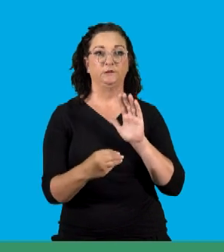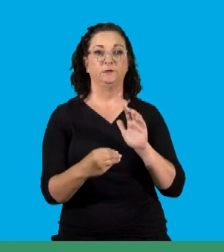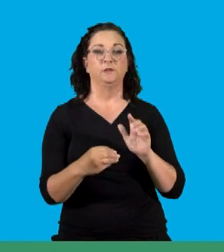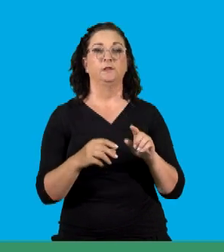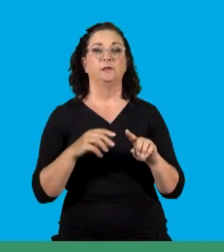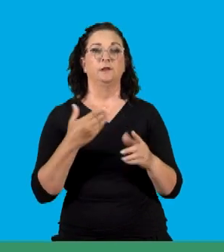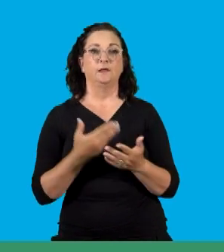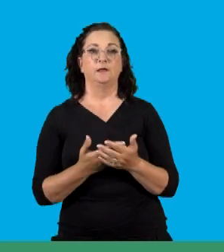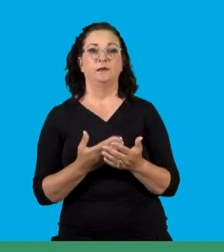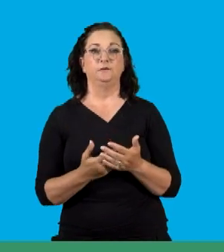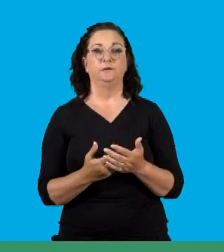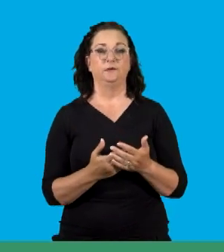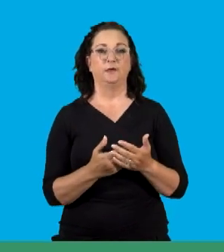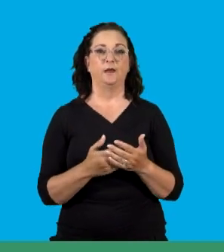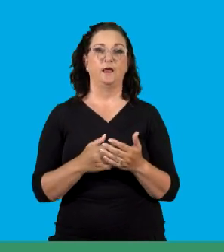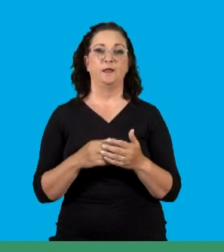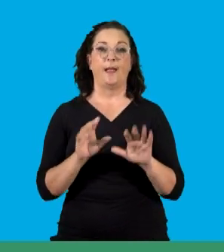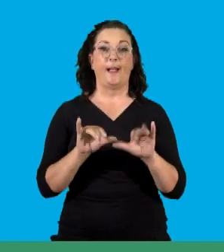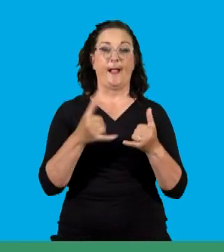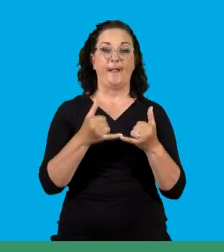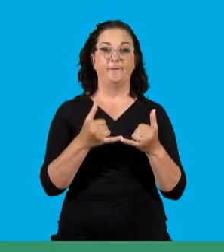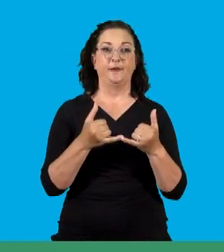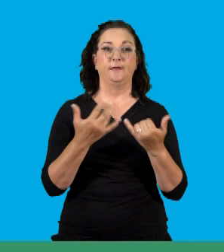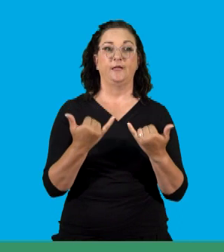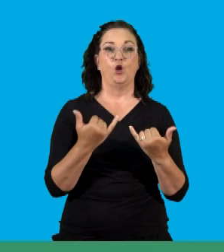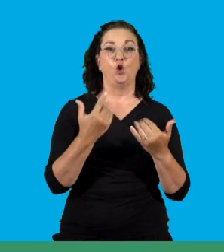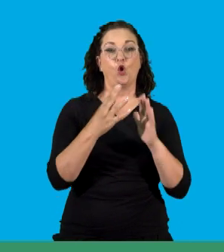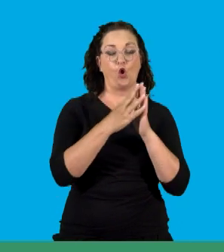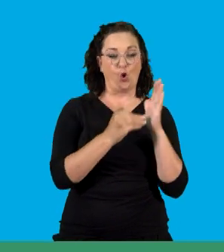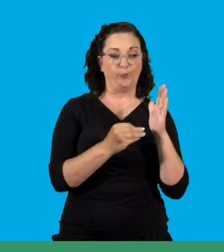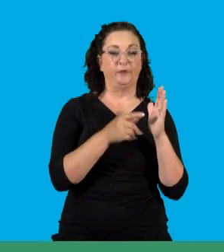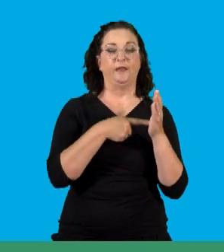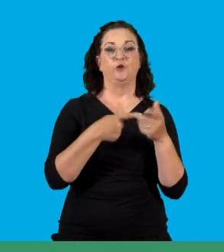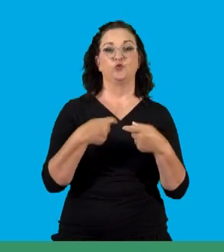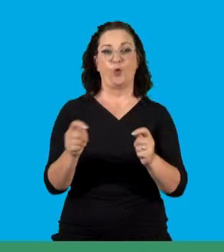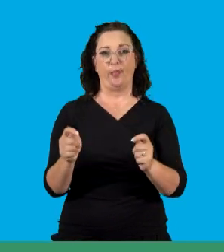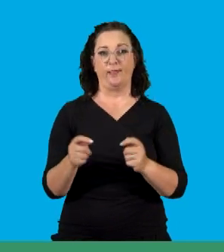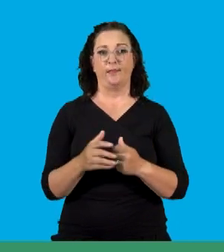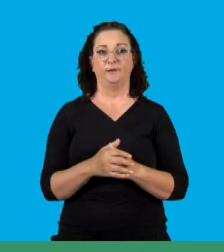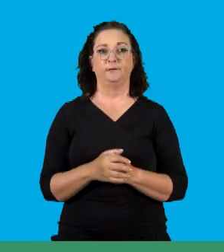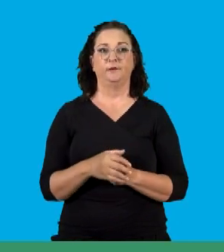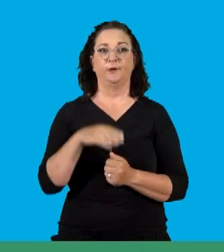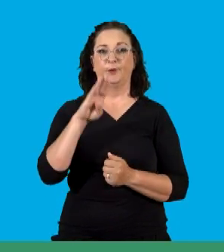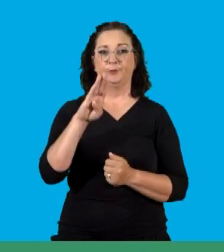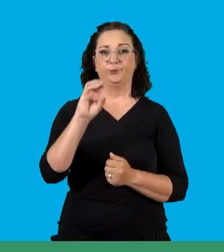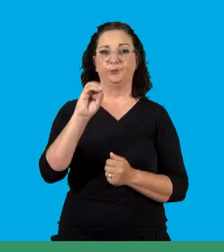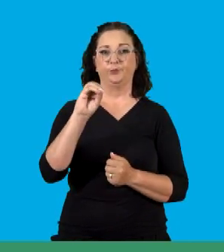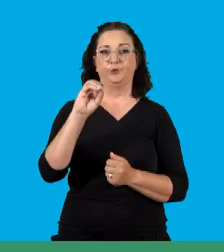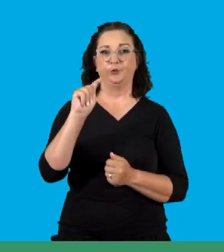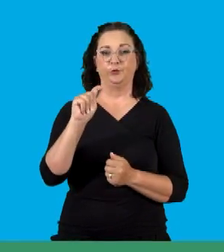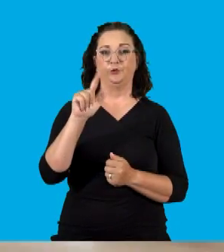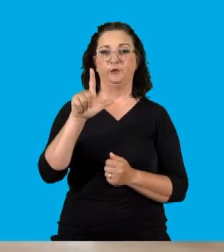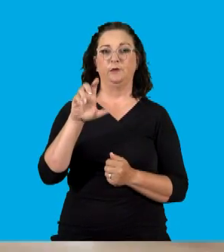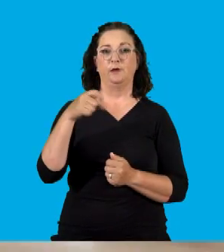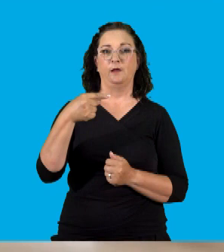the performers or songwriters or record company that are then copied and sold. So when we talk of